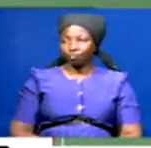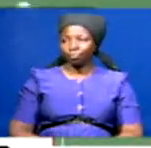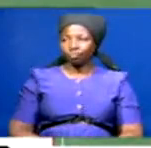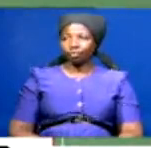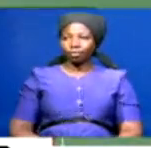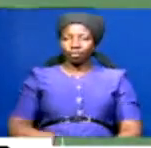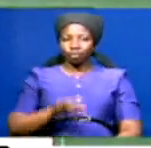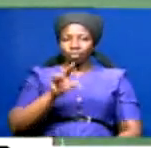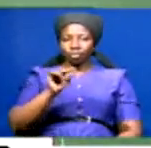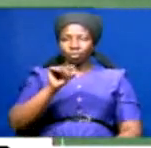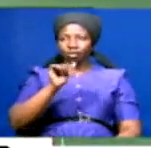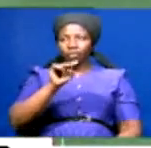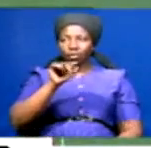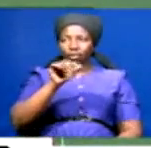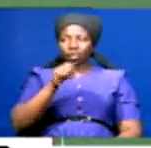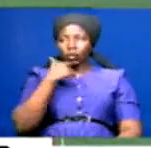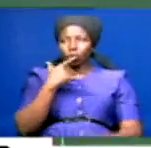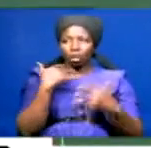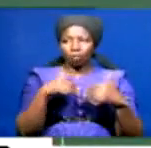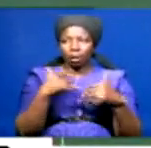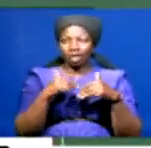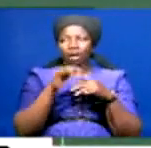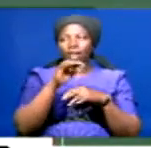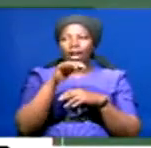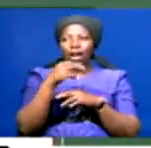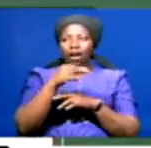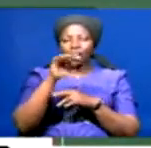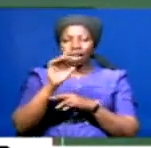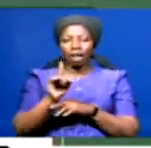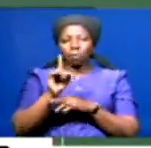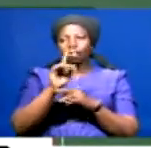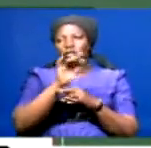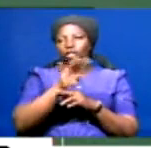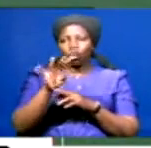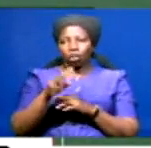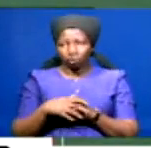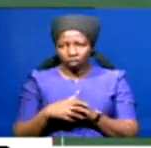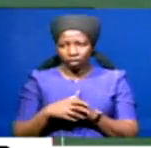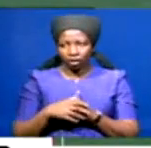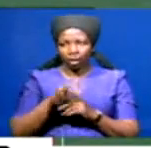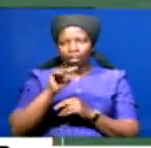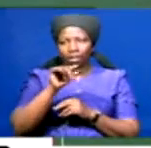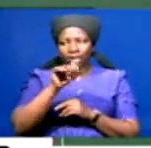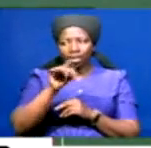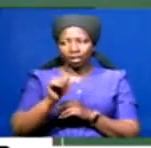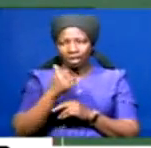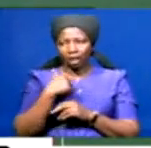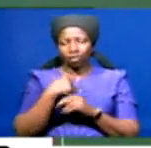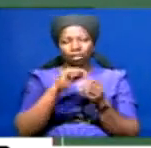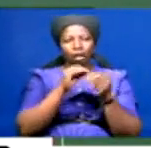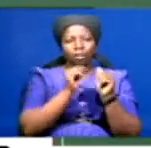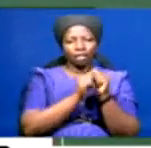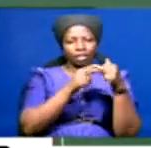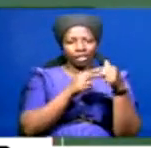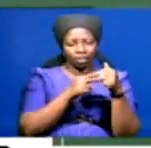Nganga, who was playing over World Cup 34, posted 44 Stableford points to claim the ladies' overall top prize. Nganga was closely followed by Handicap 17, Tasmin